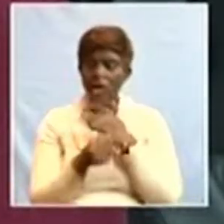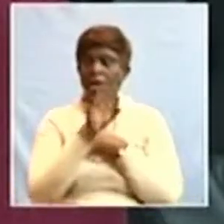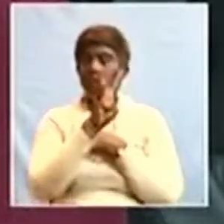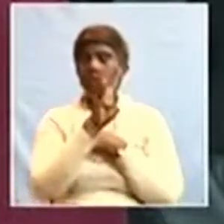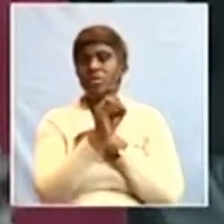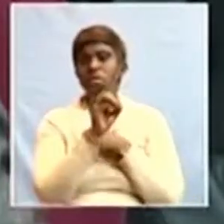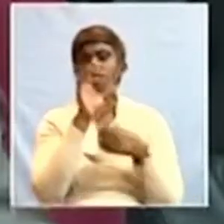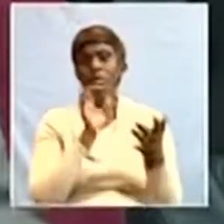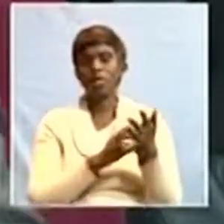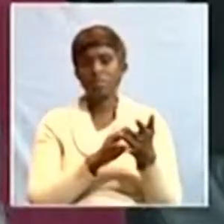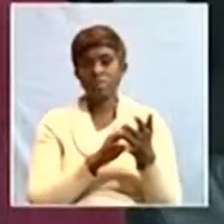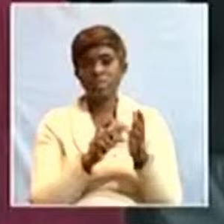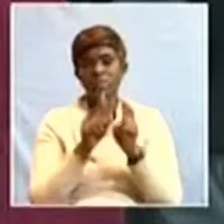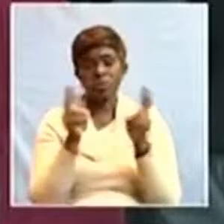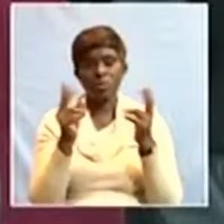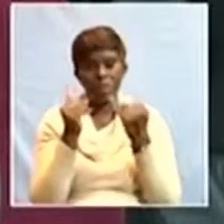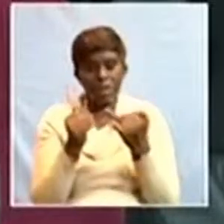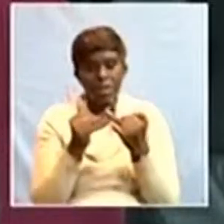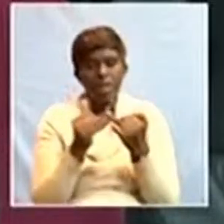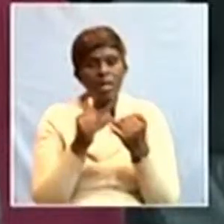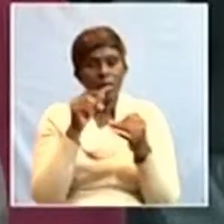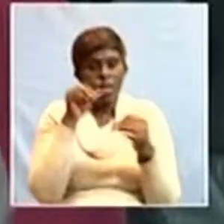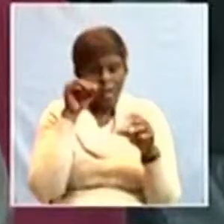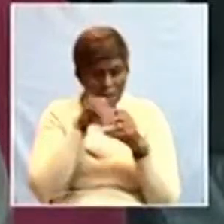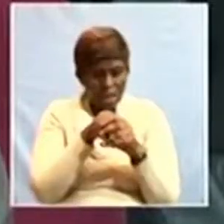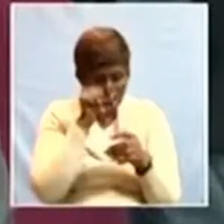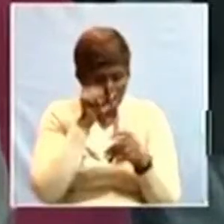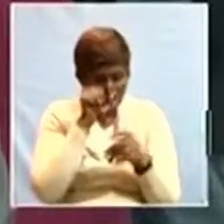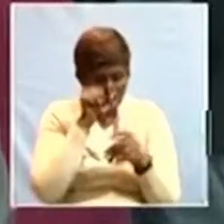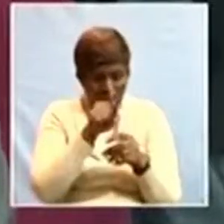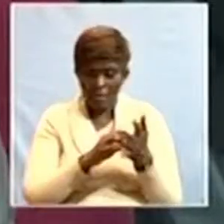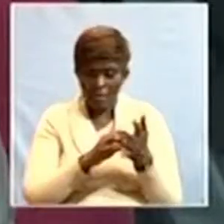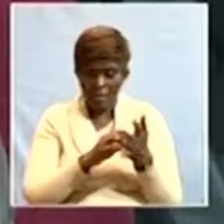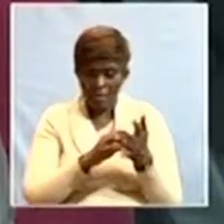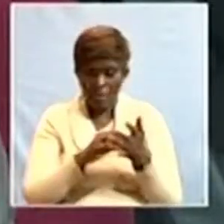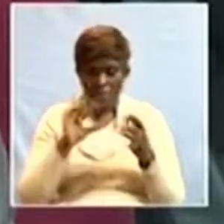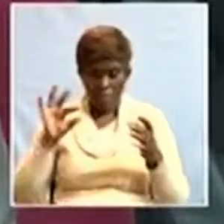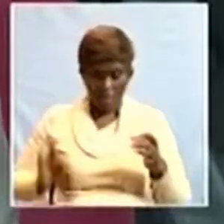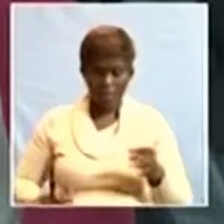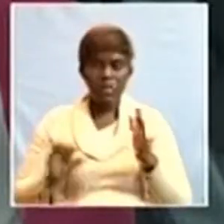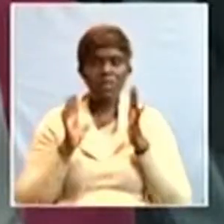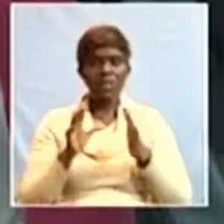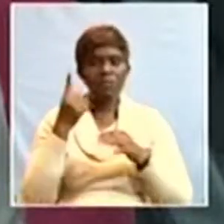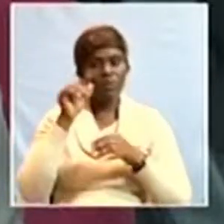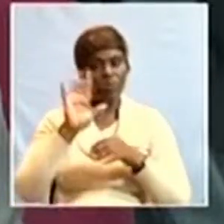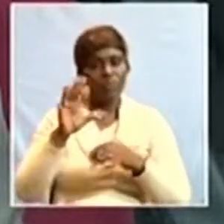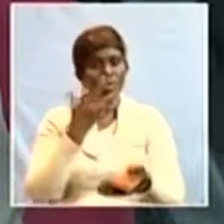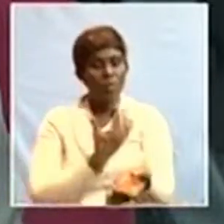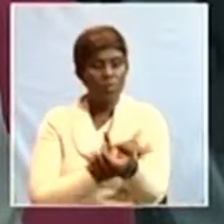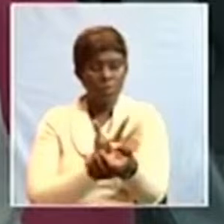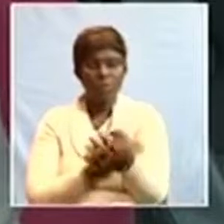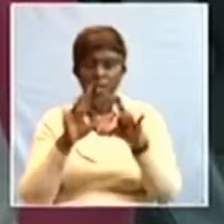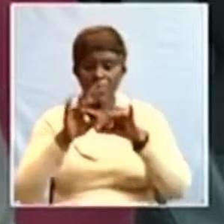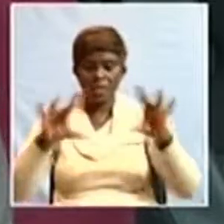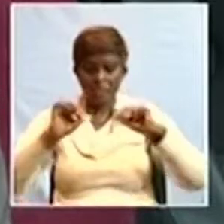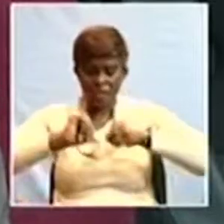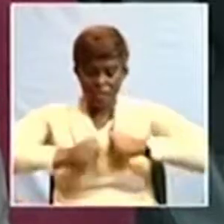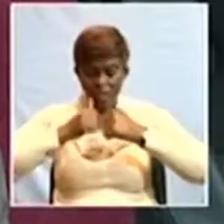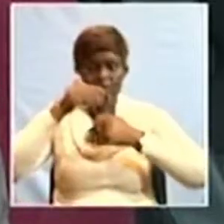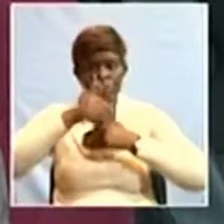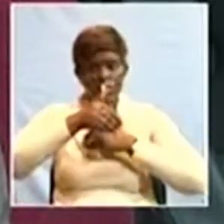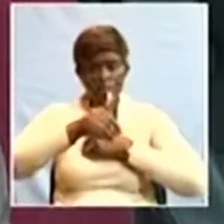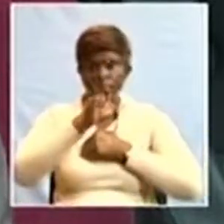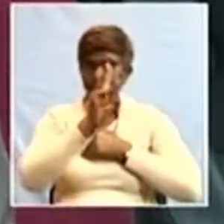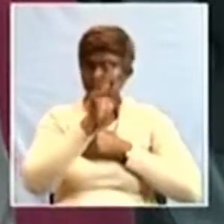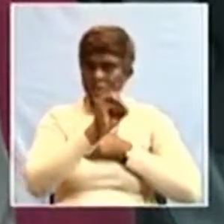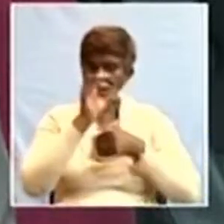40,000. So to onboard 40,000 beneficiaries for the wetlands, we registered